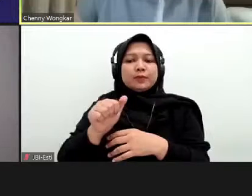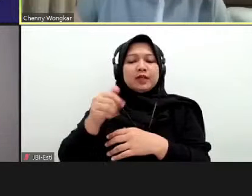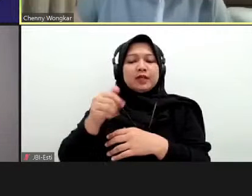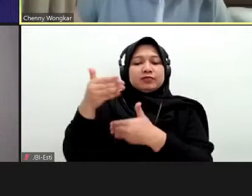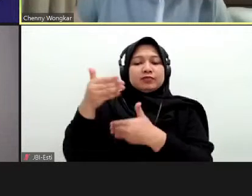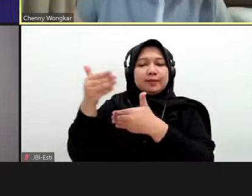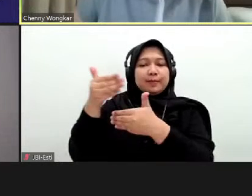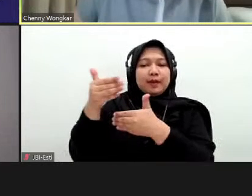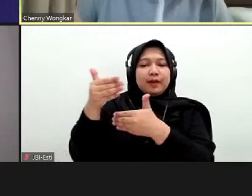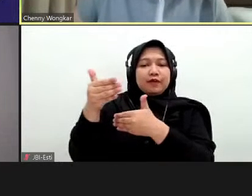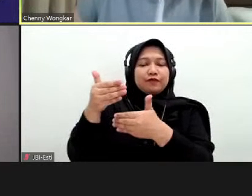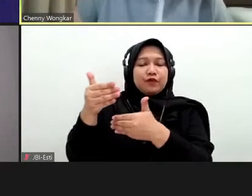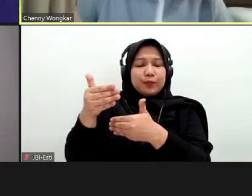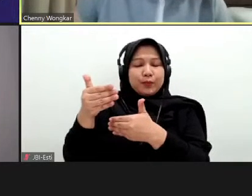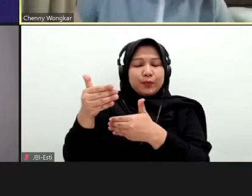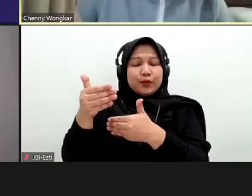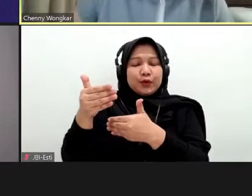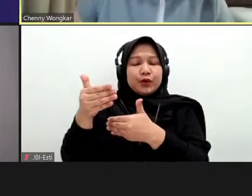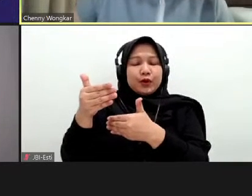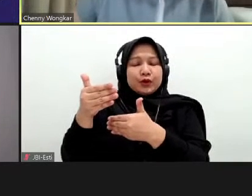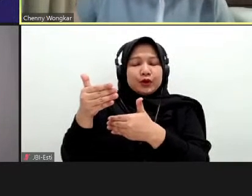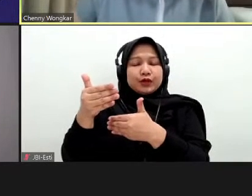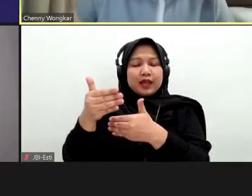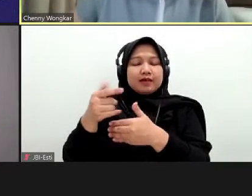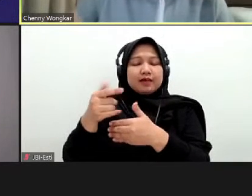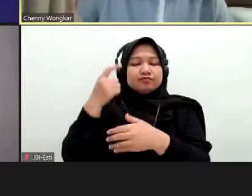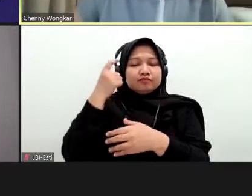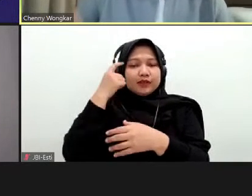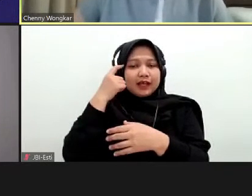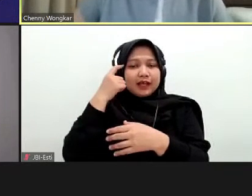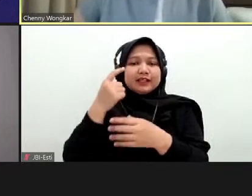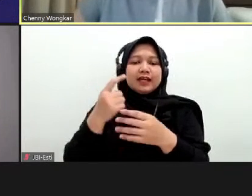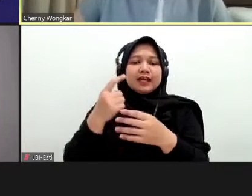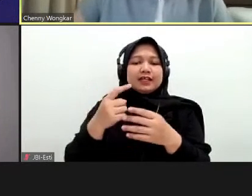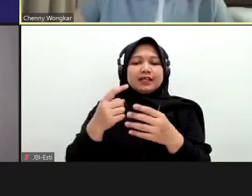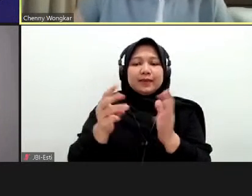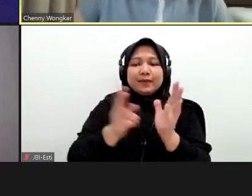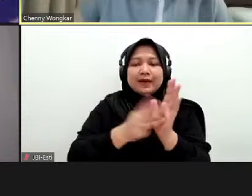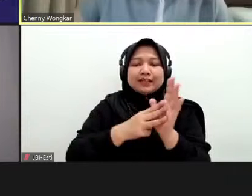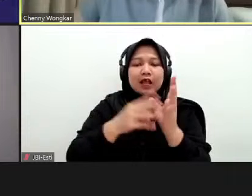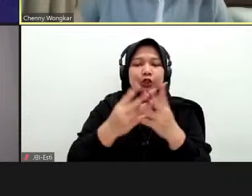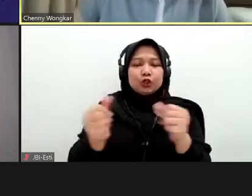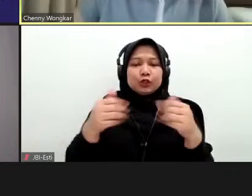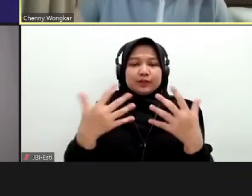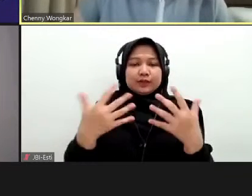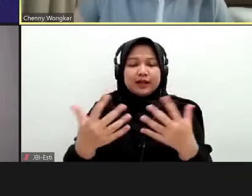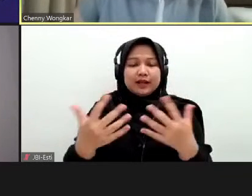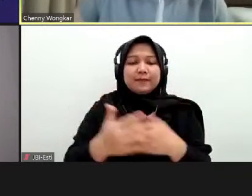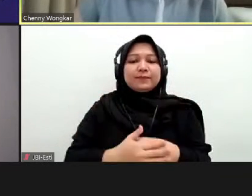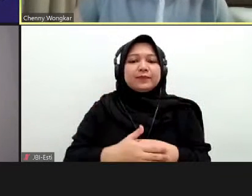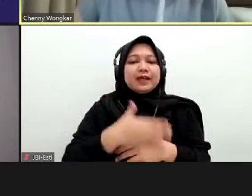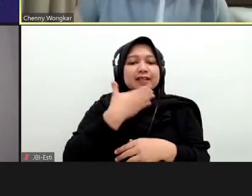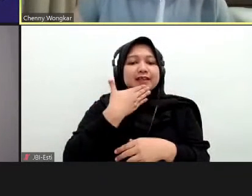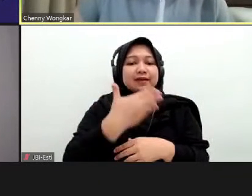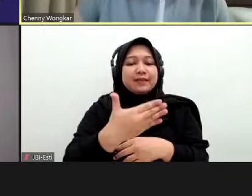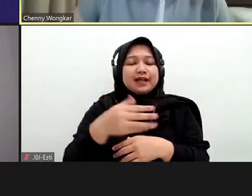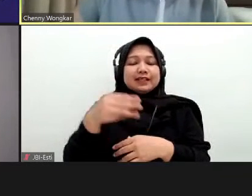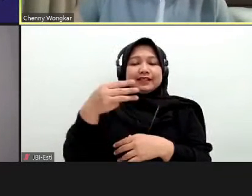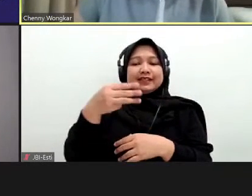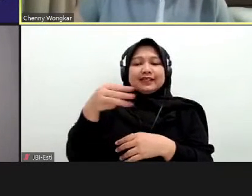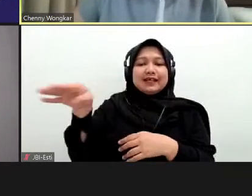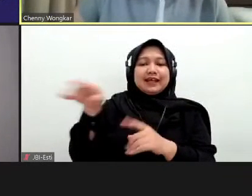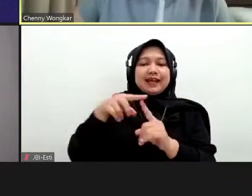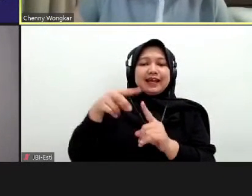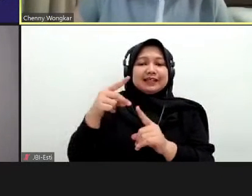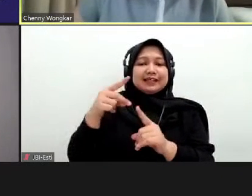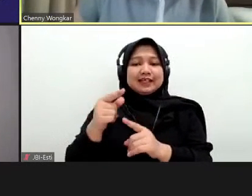question. Yeah, perfect. Thank you, Esther, for answering the question comprehensively.